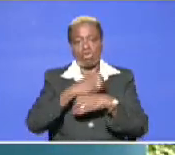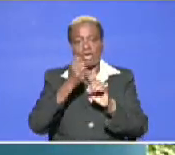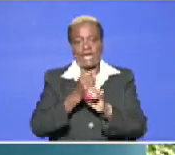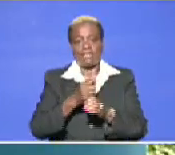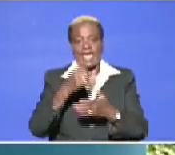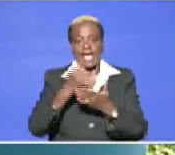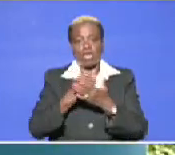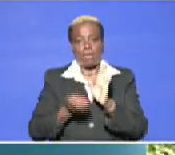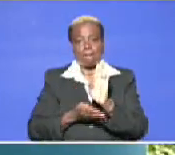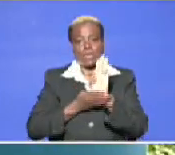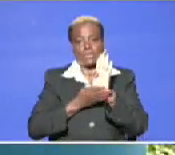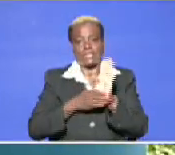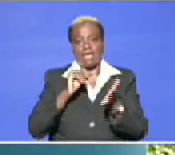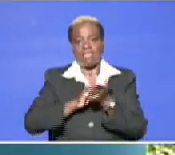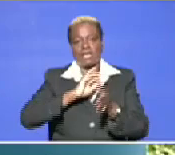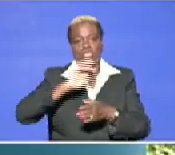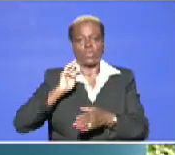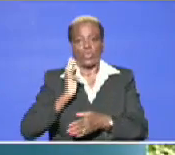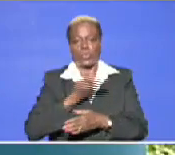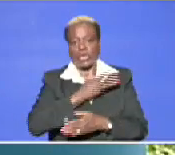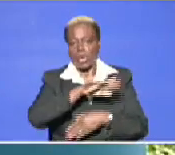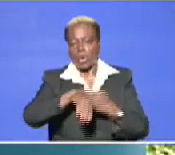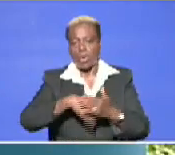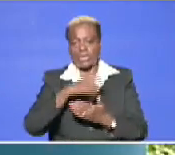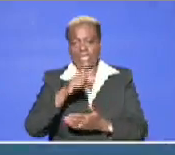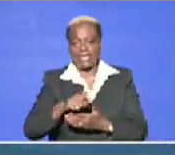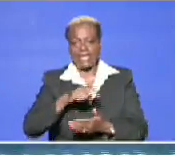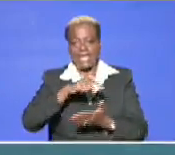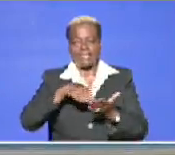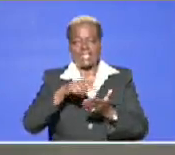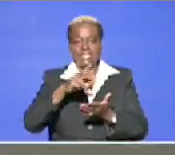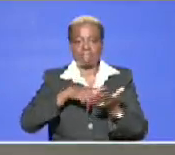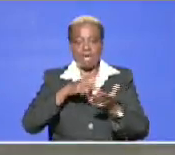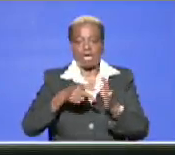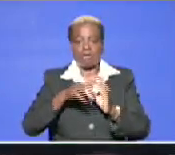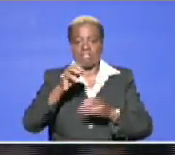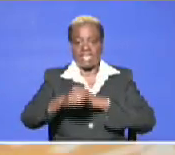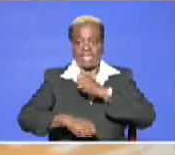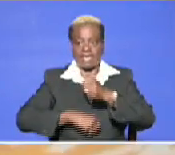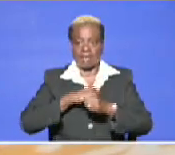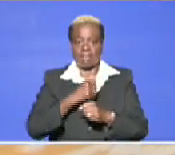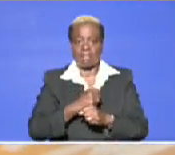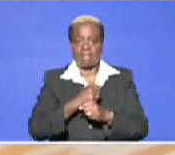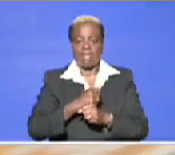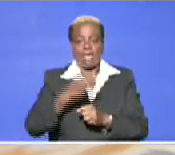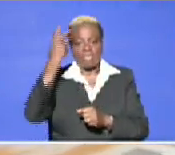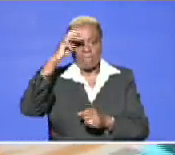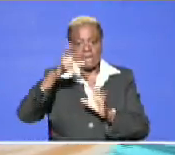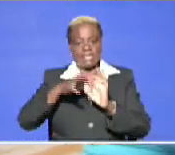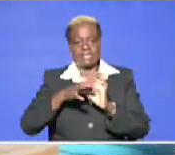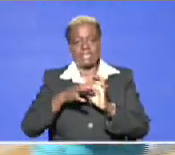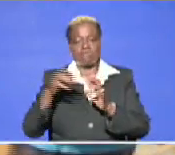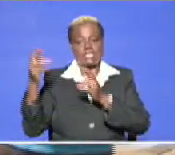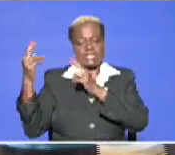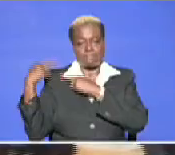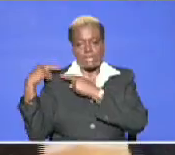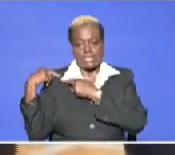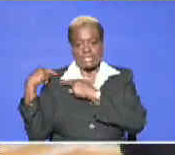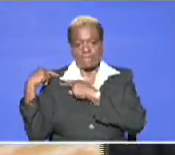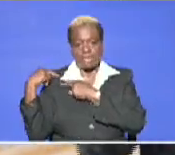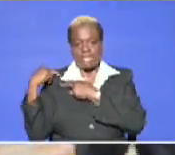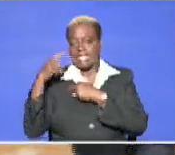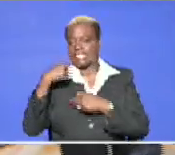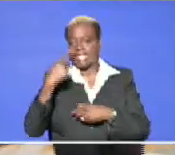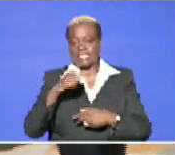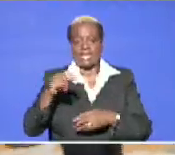this time of year. It's the perfect match. And for the minister responsible for tourism, he says his message that the Bahamas is